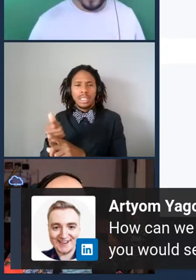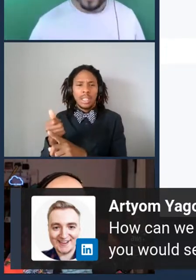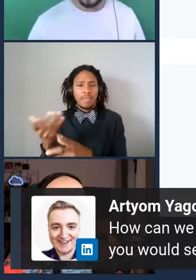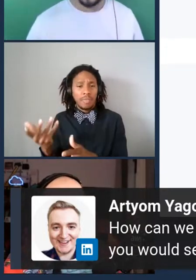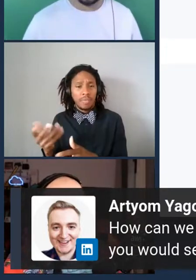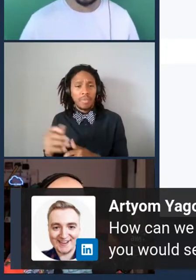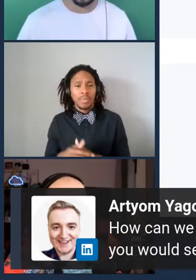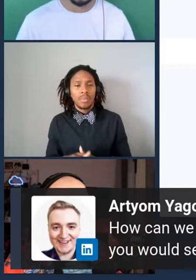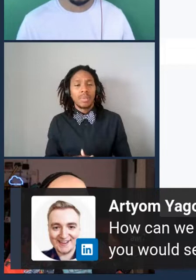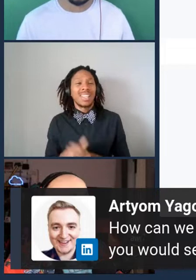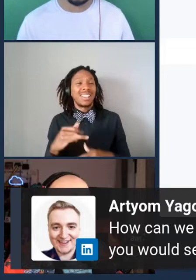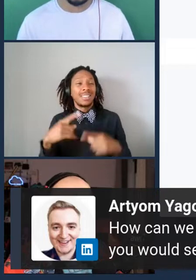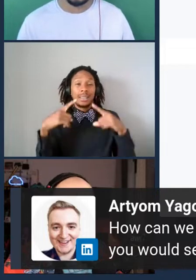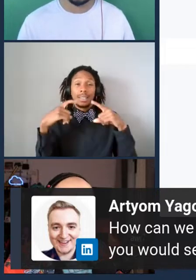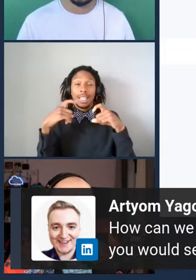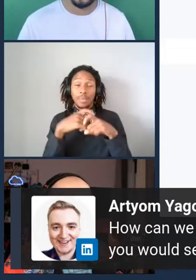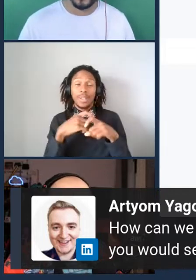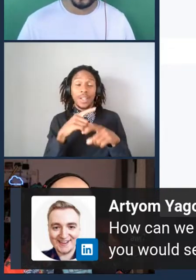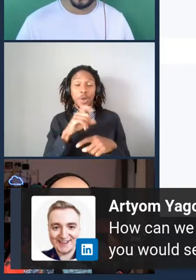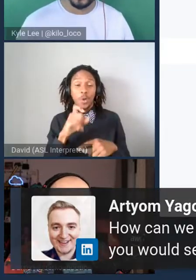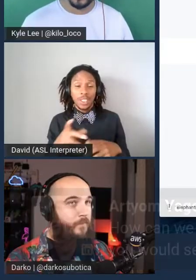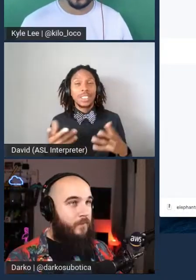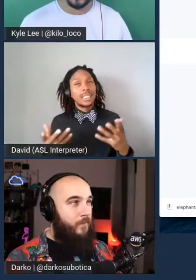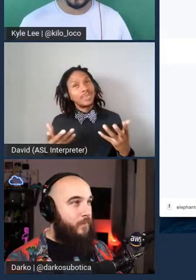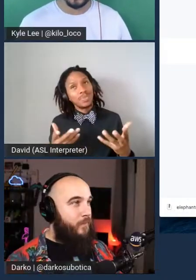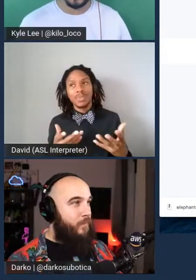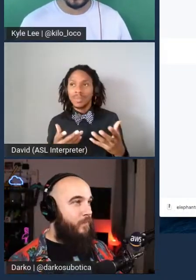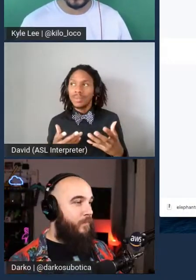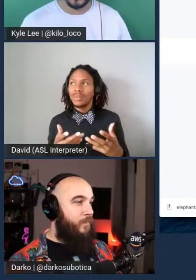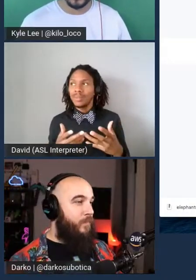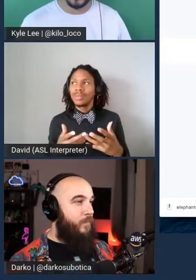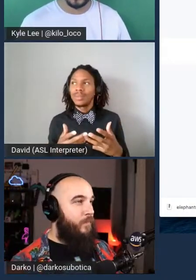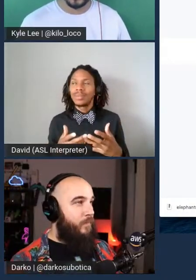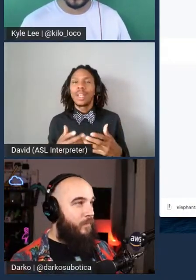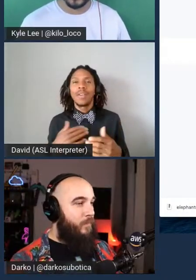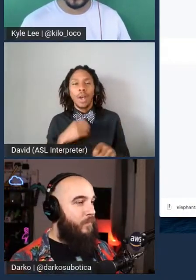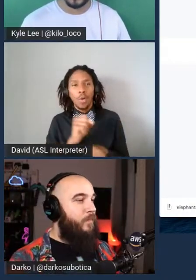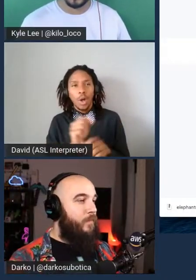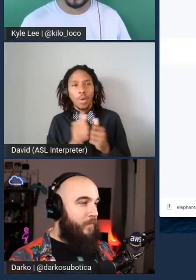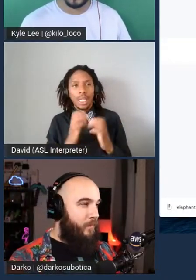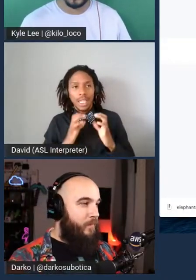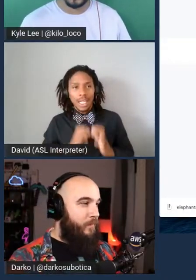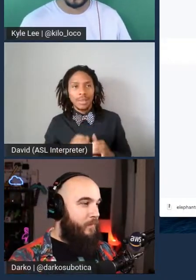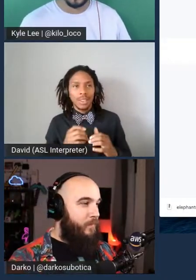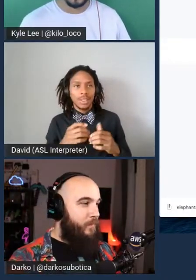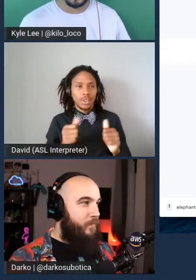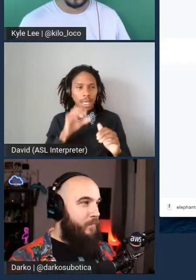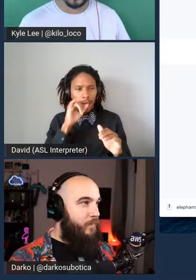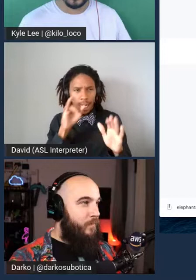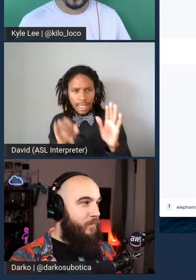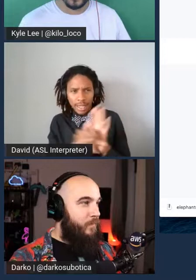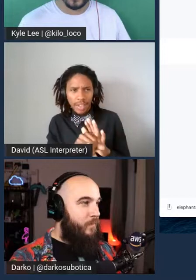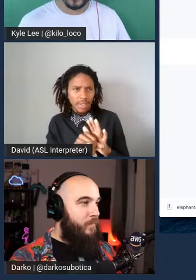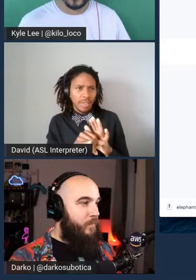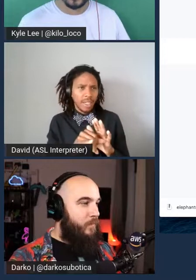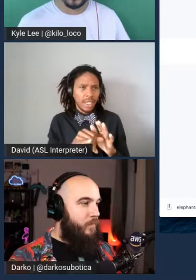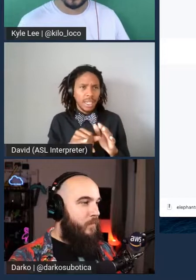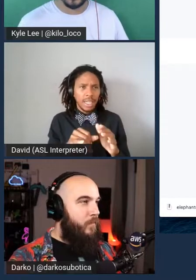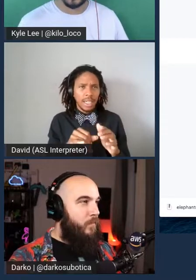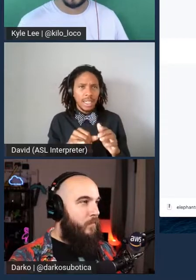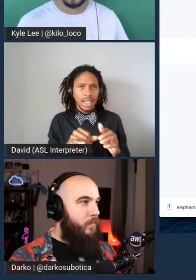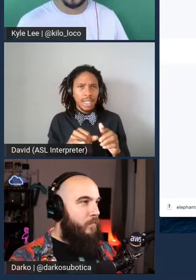It's a very complicated question. One we've worked with customers to answer is to identify, classify, and